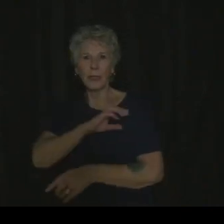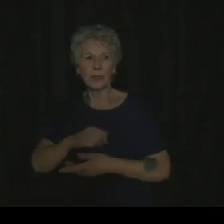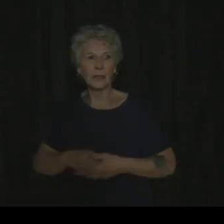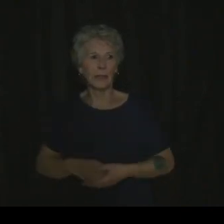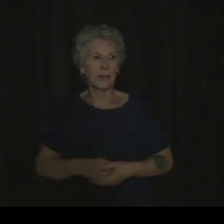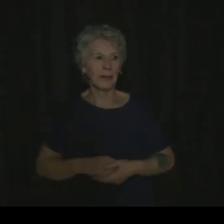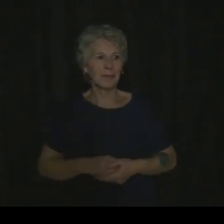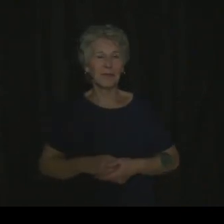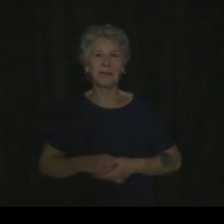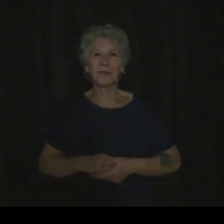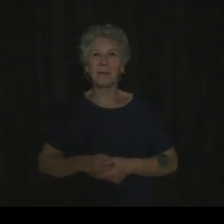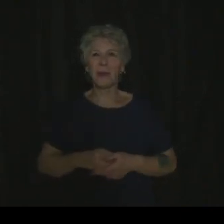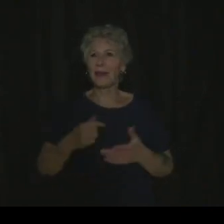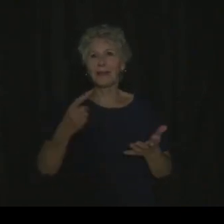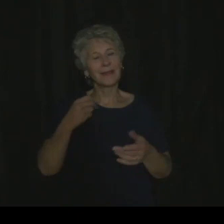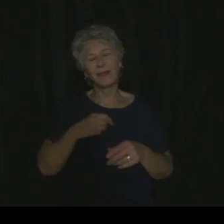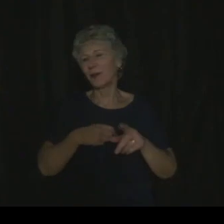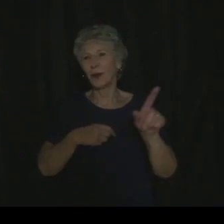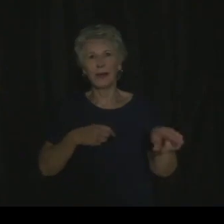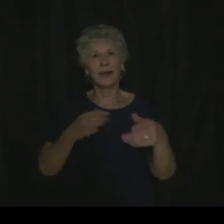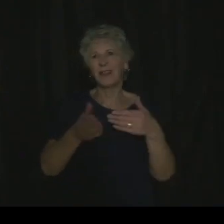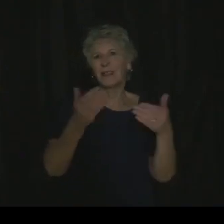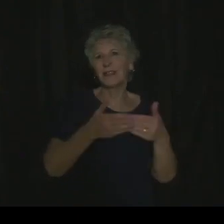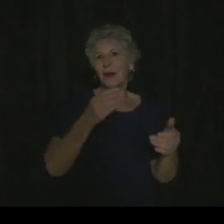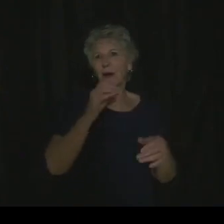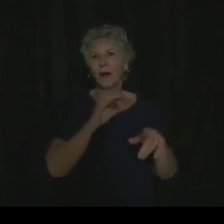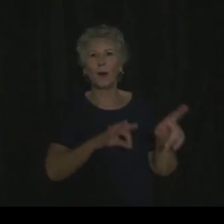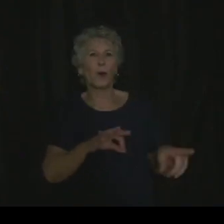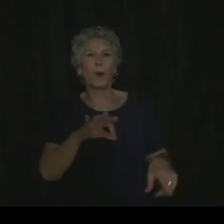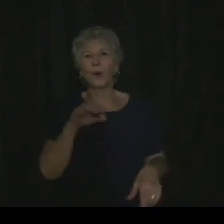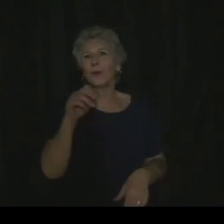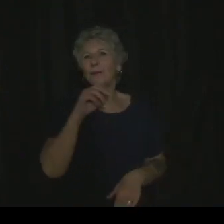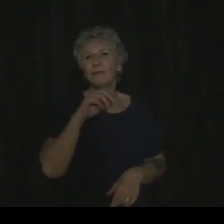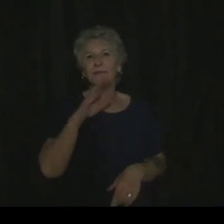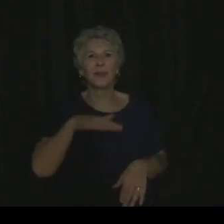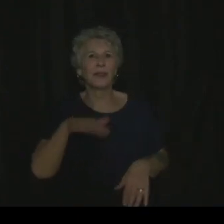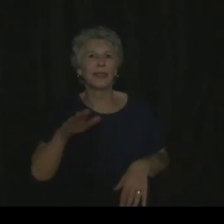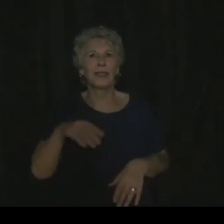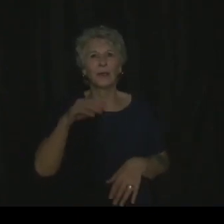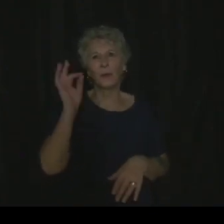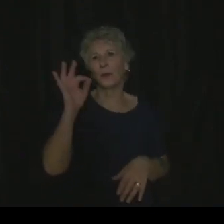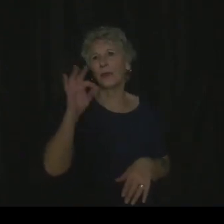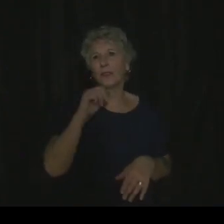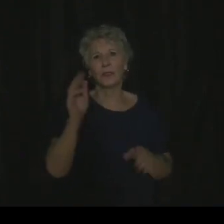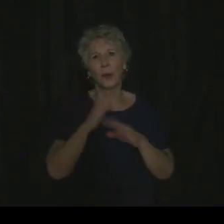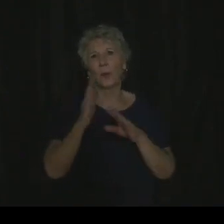and they told her I was just a simple, harmless little old fuzzball. and not to worry about it.